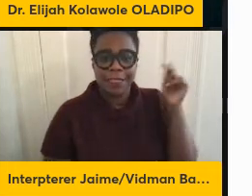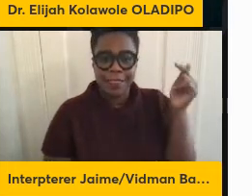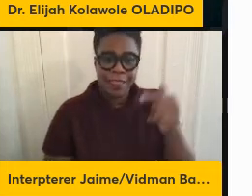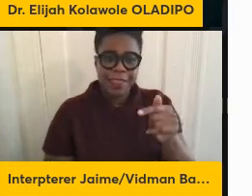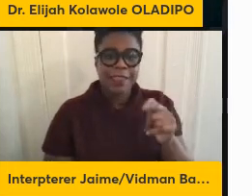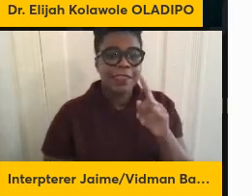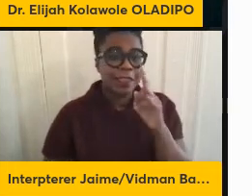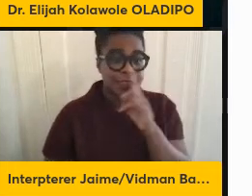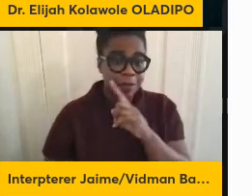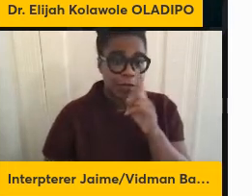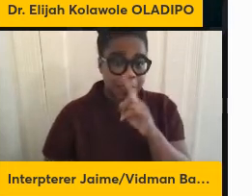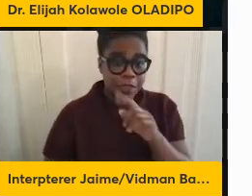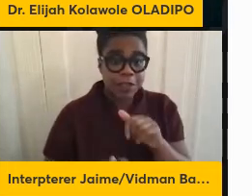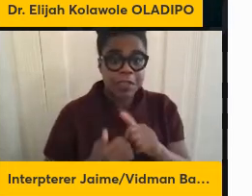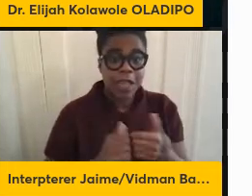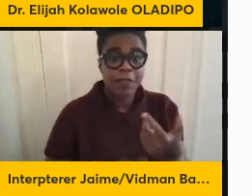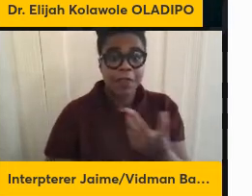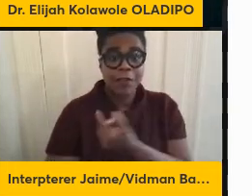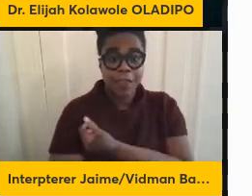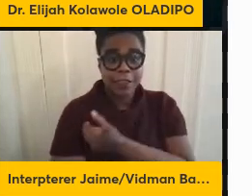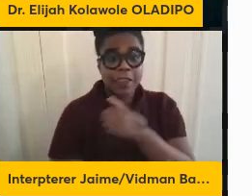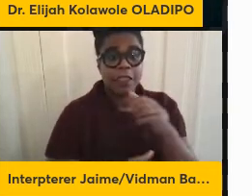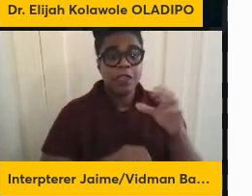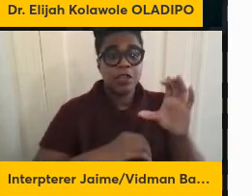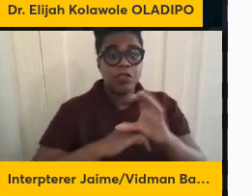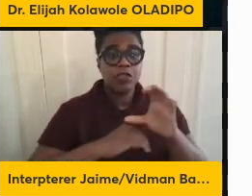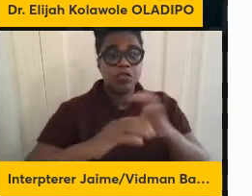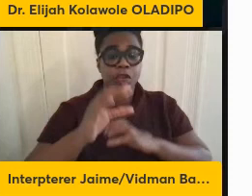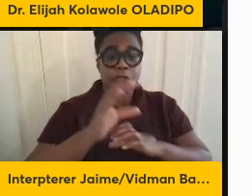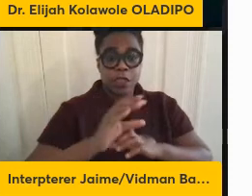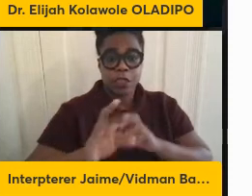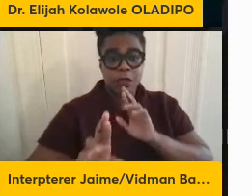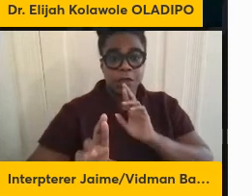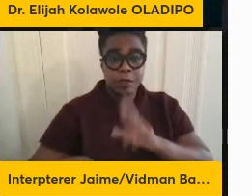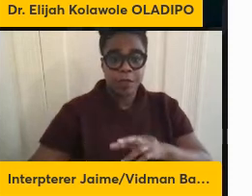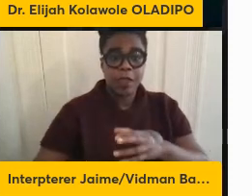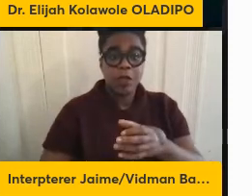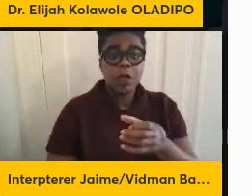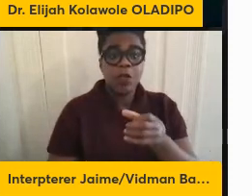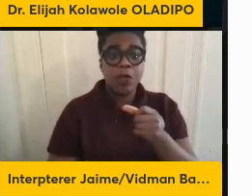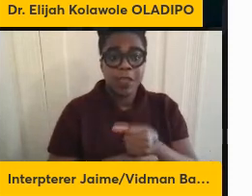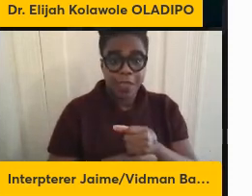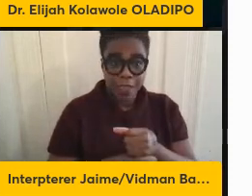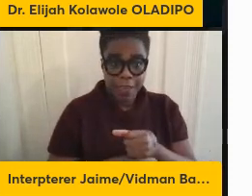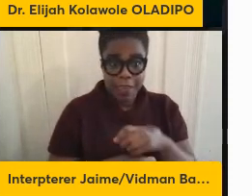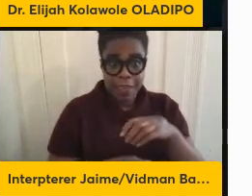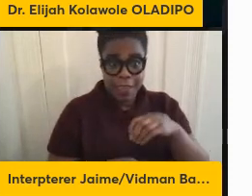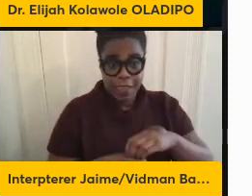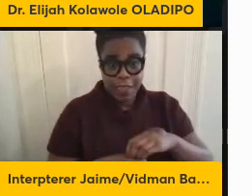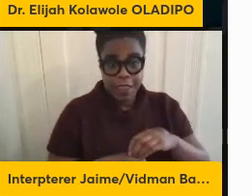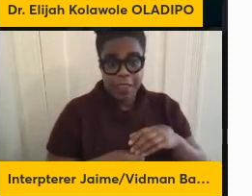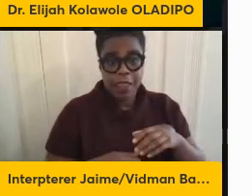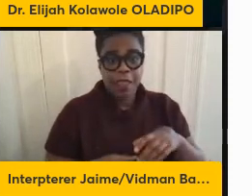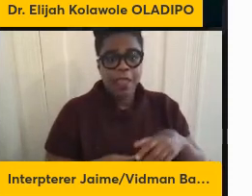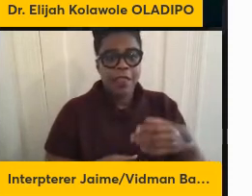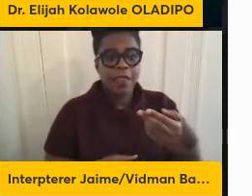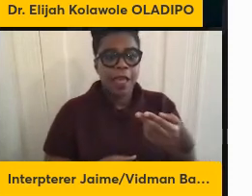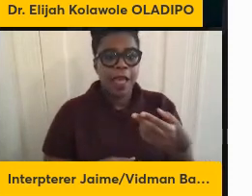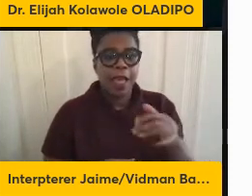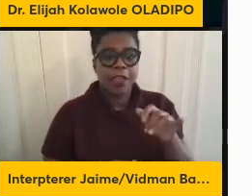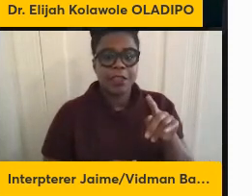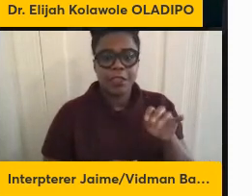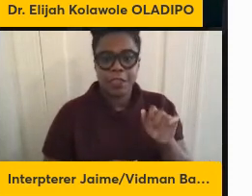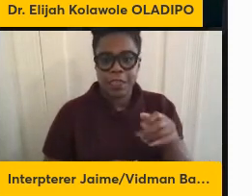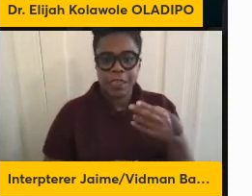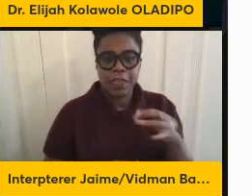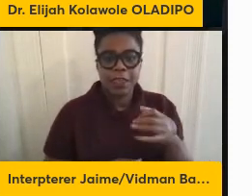see how the vaccine constructor is going to respond when it gets human, see the IgG and IgM, how it was